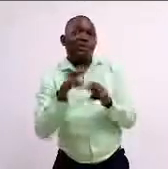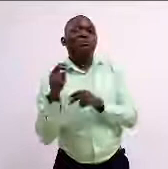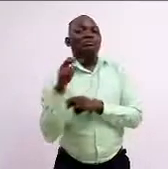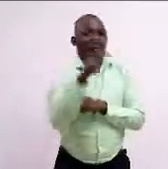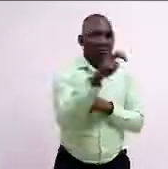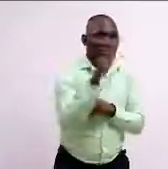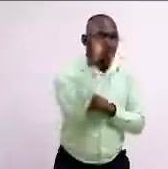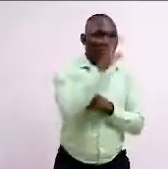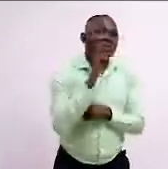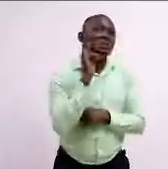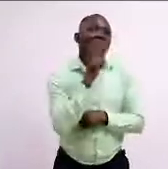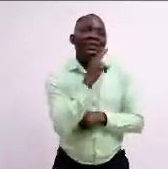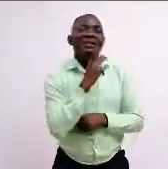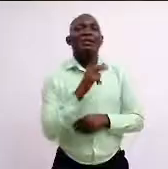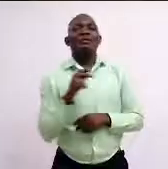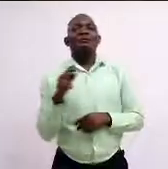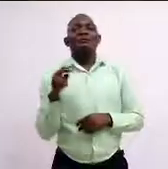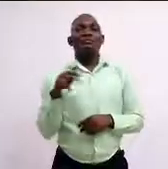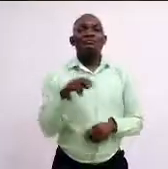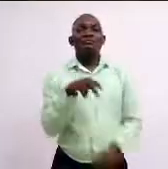here, just a few kilometers.